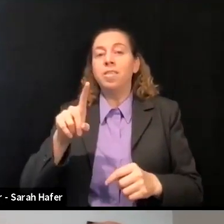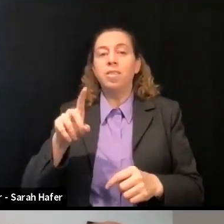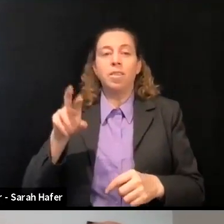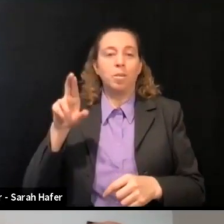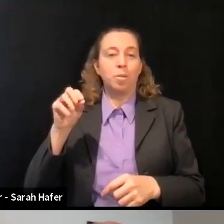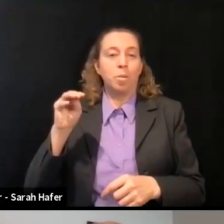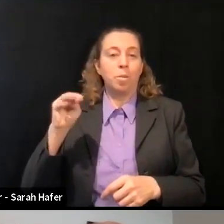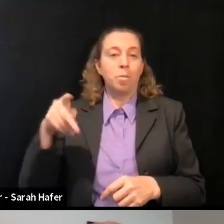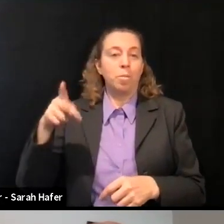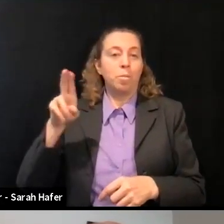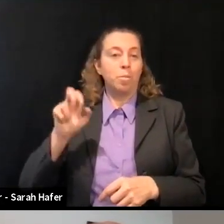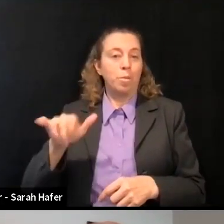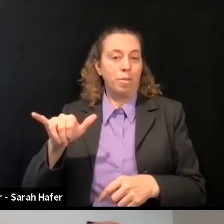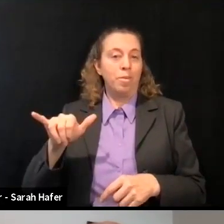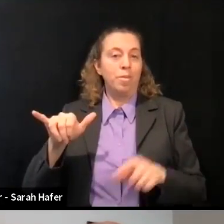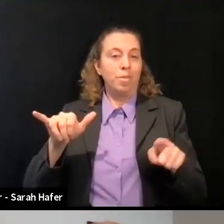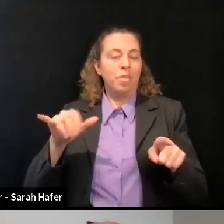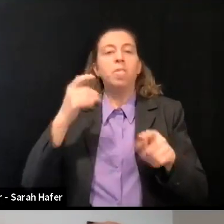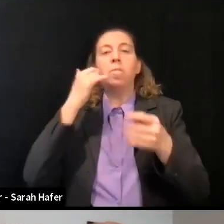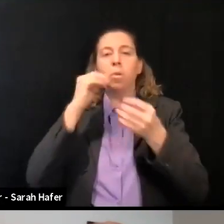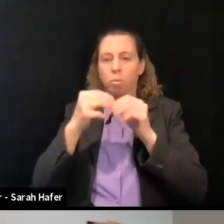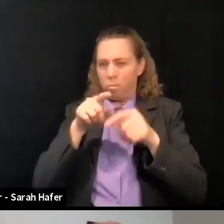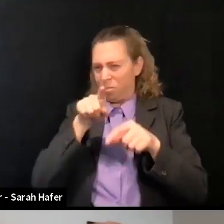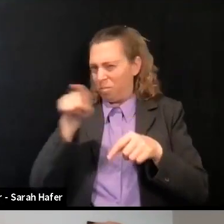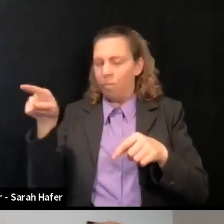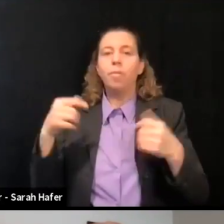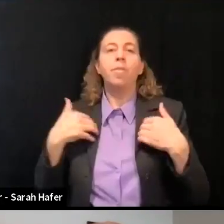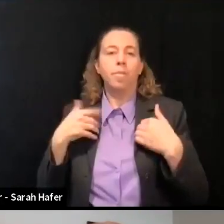every day. The telephone number is